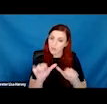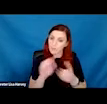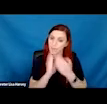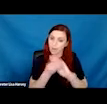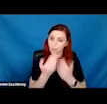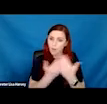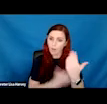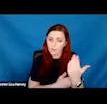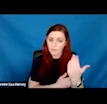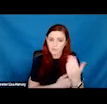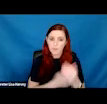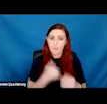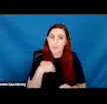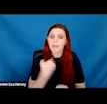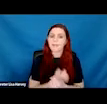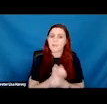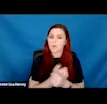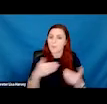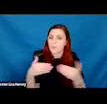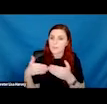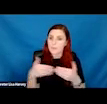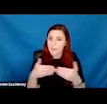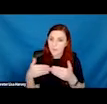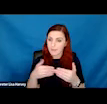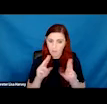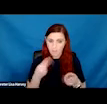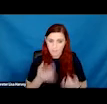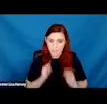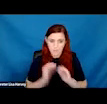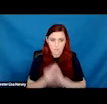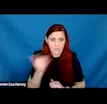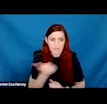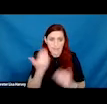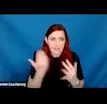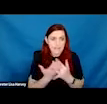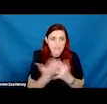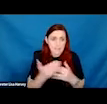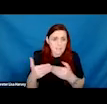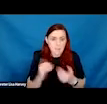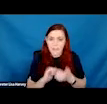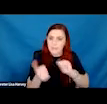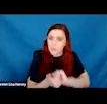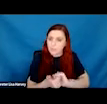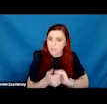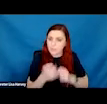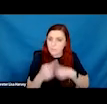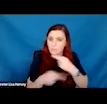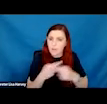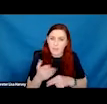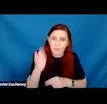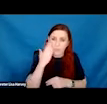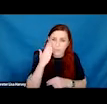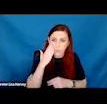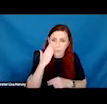When my daughter was a baby, I could not find any accessible baby changing facilities. Even though most were located within the